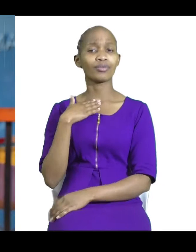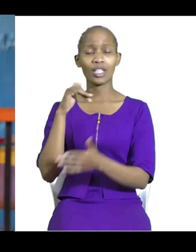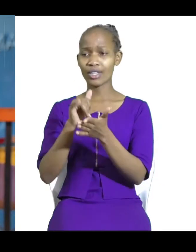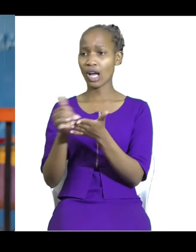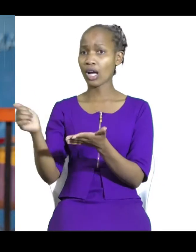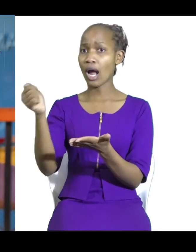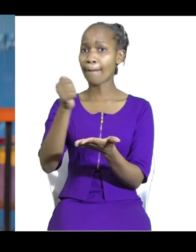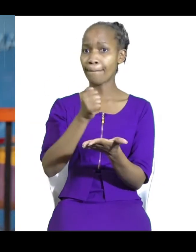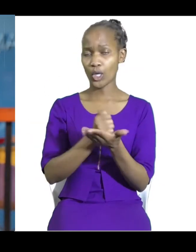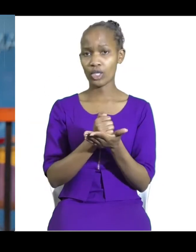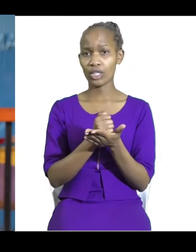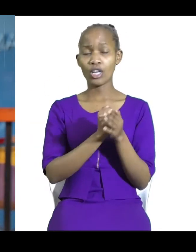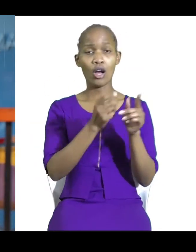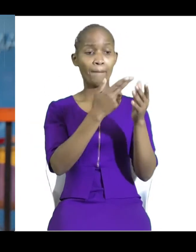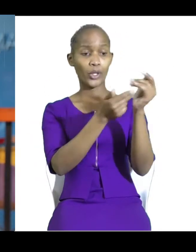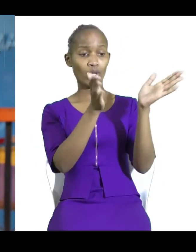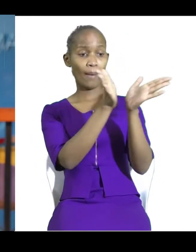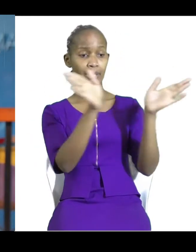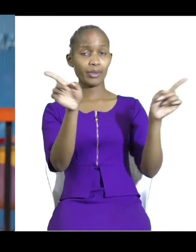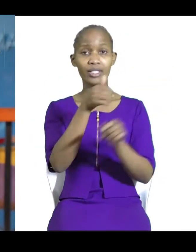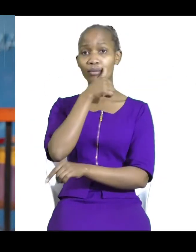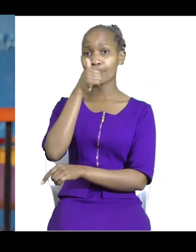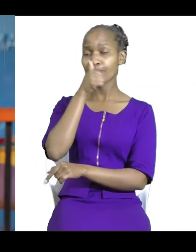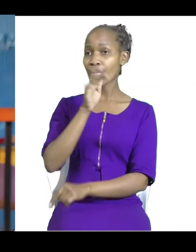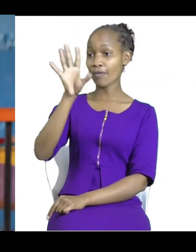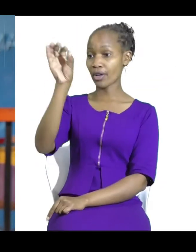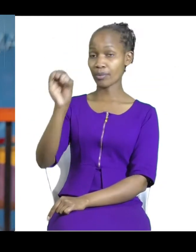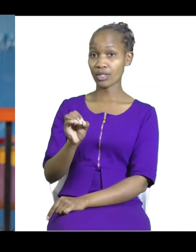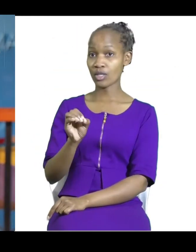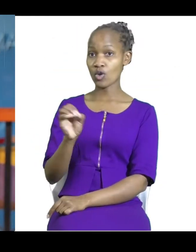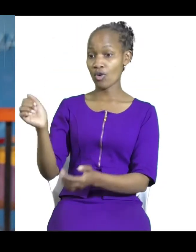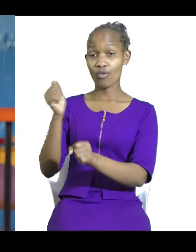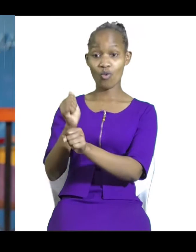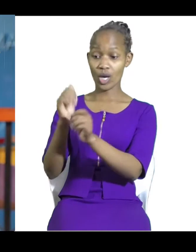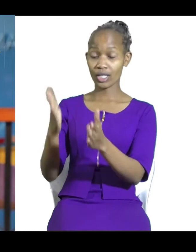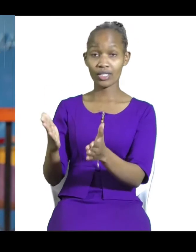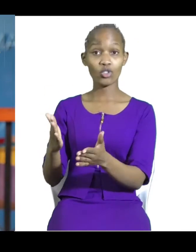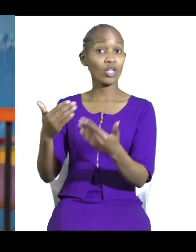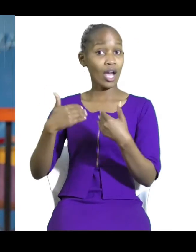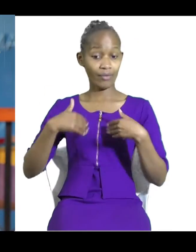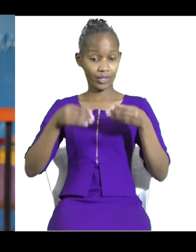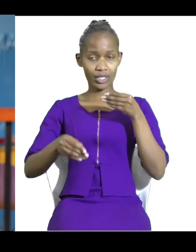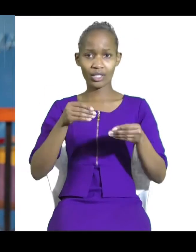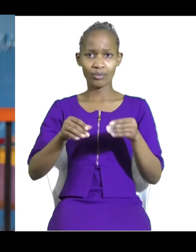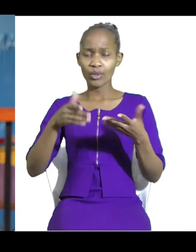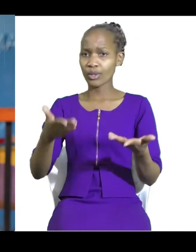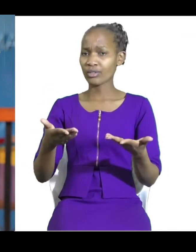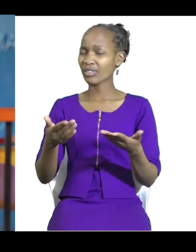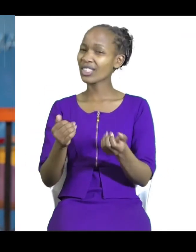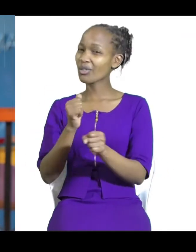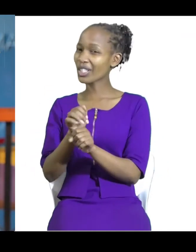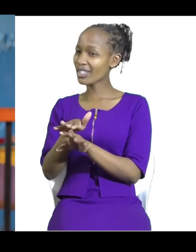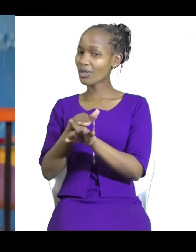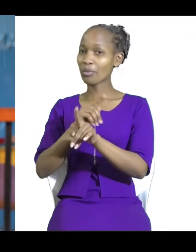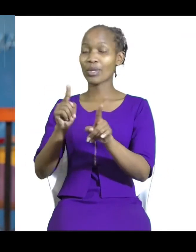that employment, both in the public and private sector, 5% of the employees should be persons with disabilities, albeit slowly,